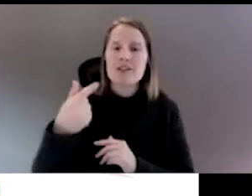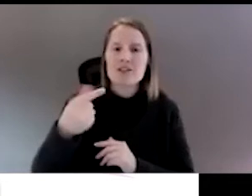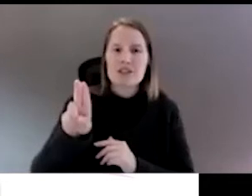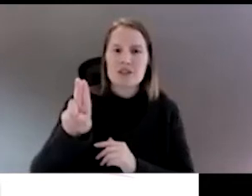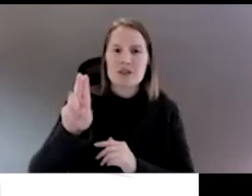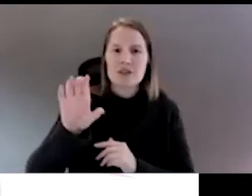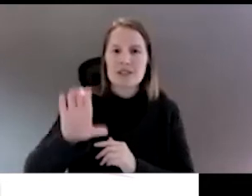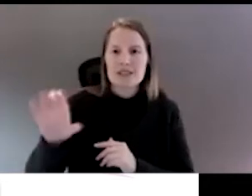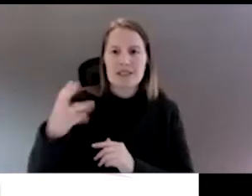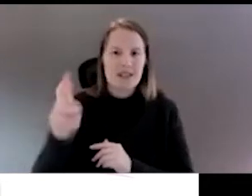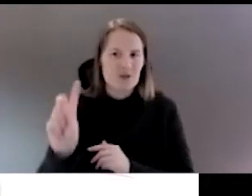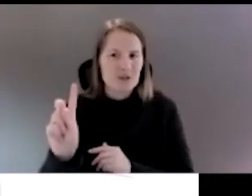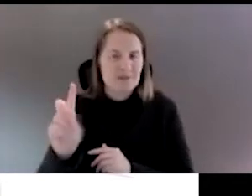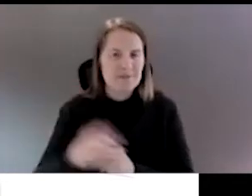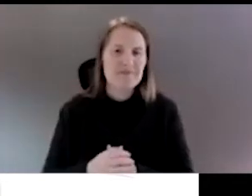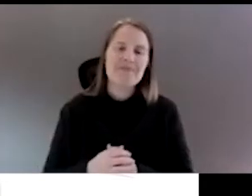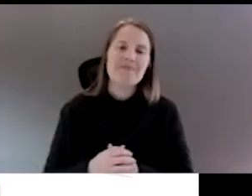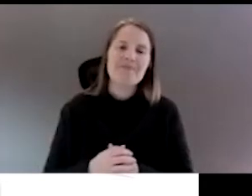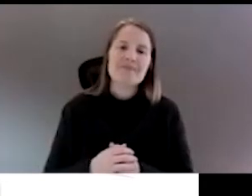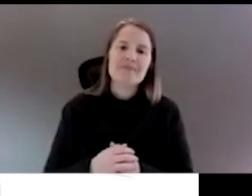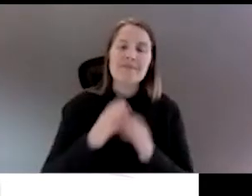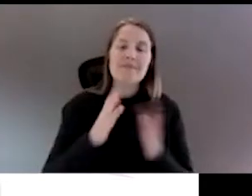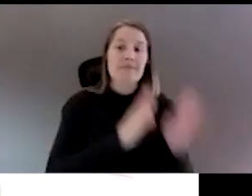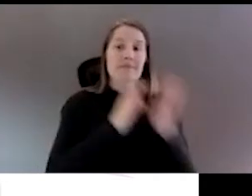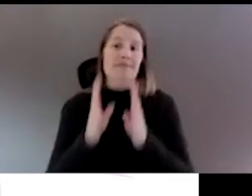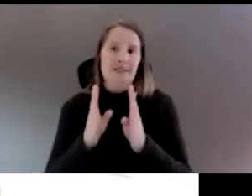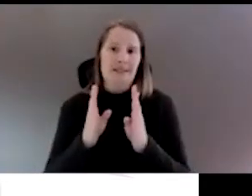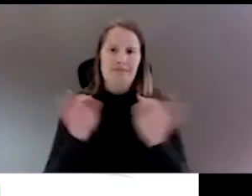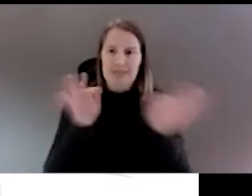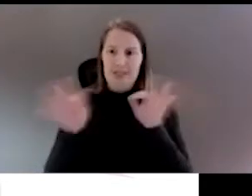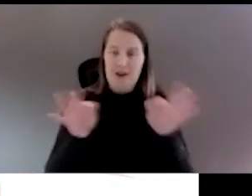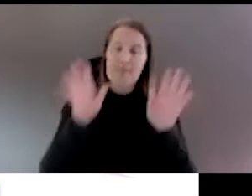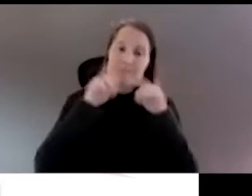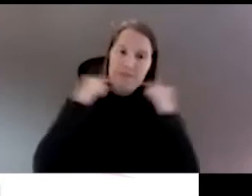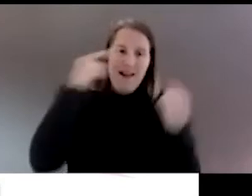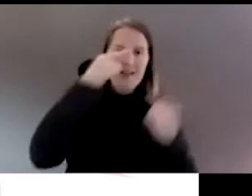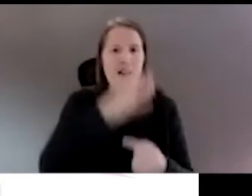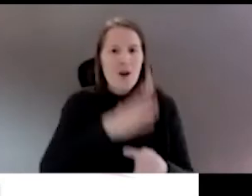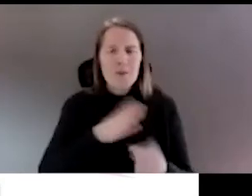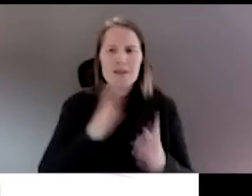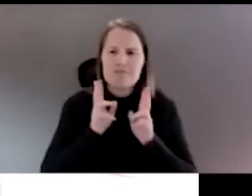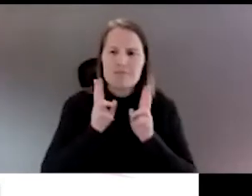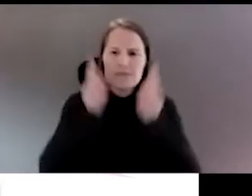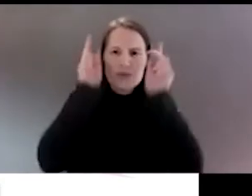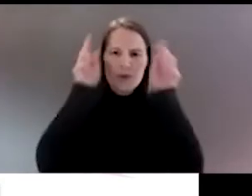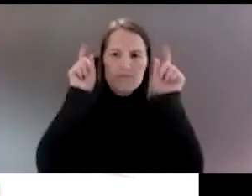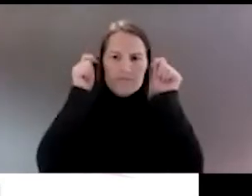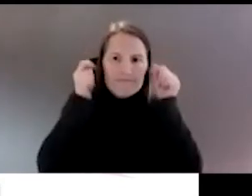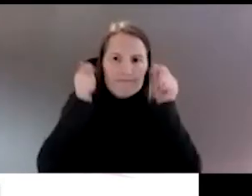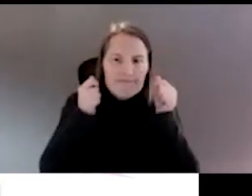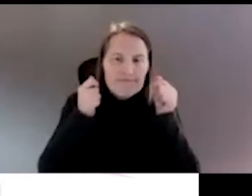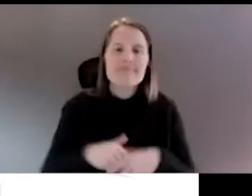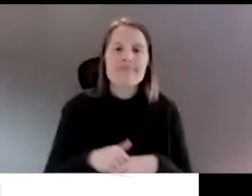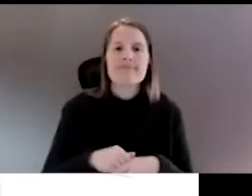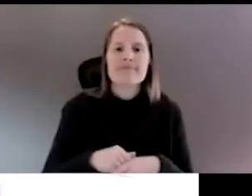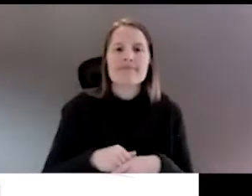GUCCHD. Visual description: Smiling Black woman with short black hair in twists. She's wearing